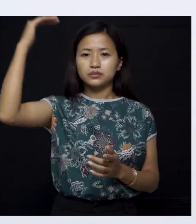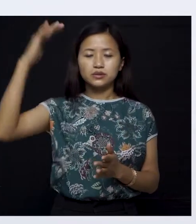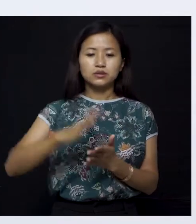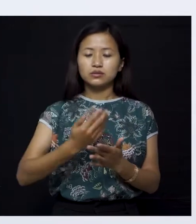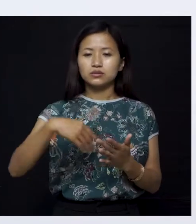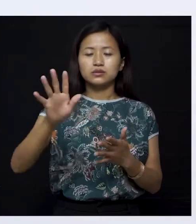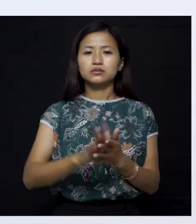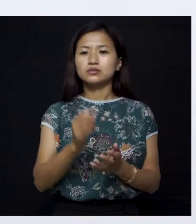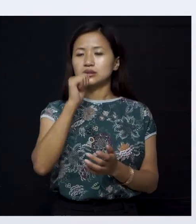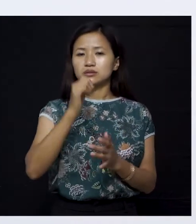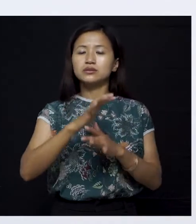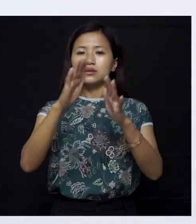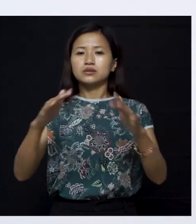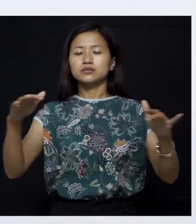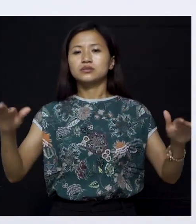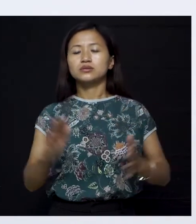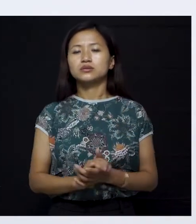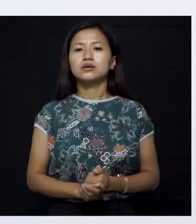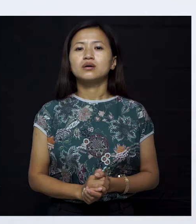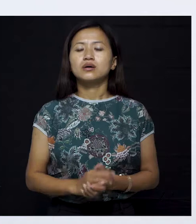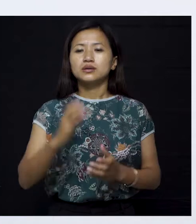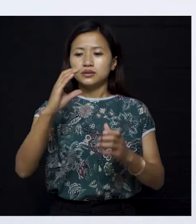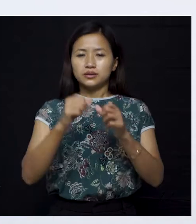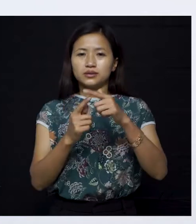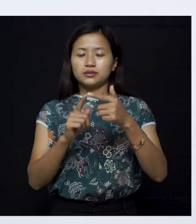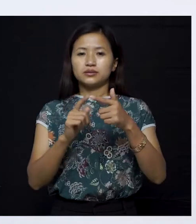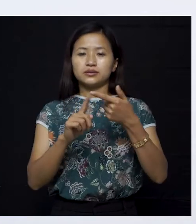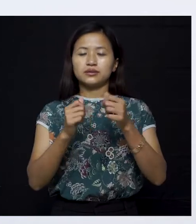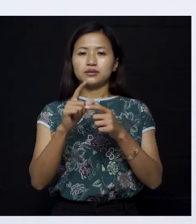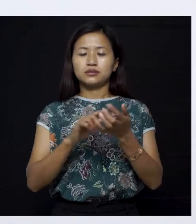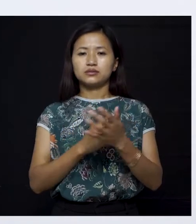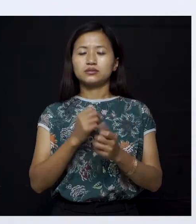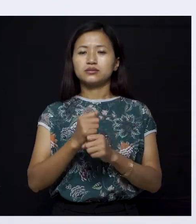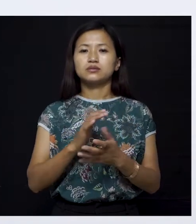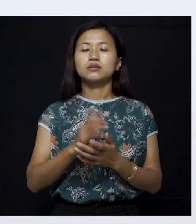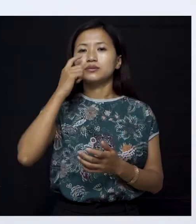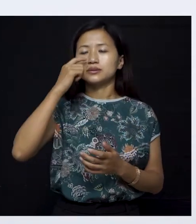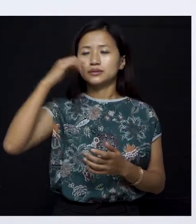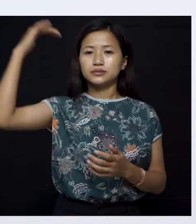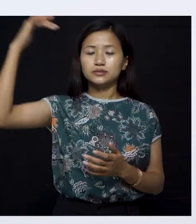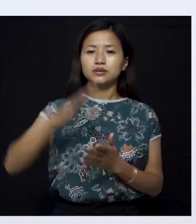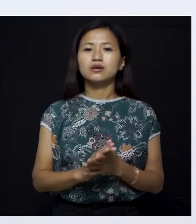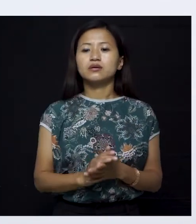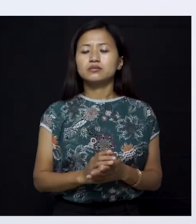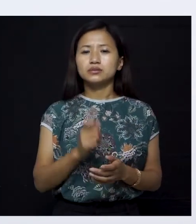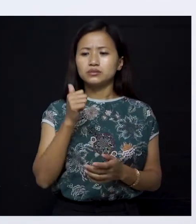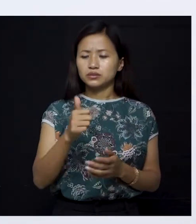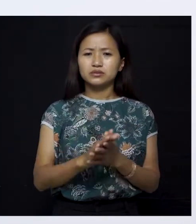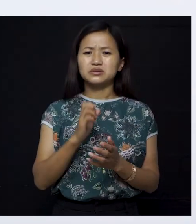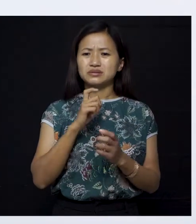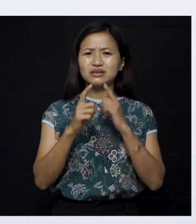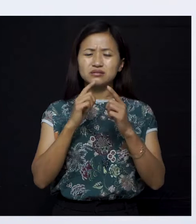said that we see that Kathleen always speaks straightforward to her mother, not because she was cruel or rude,